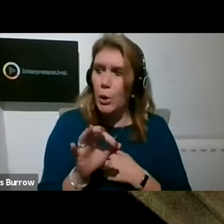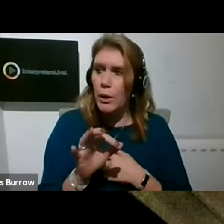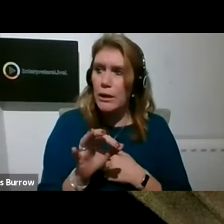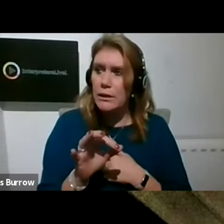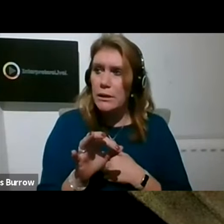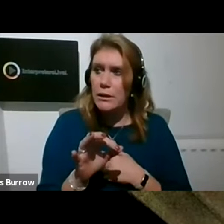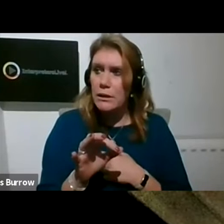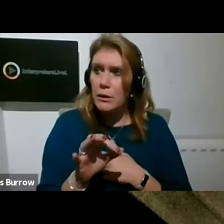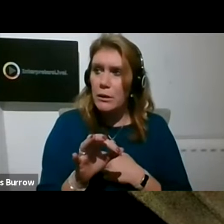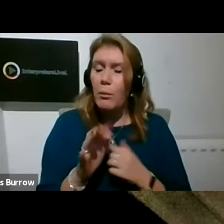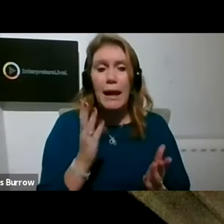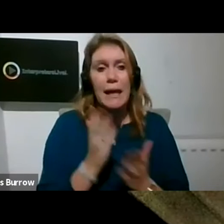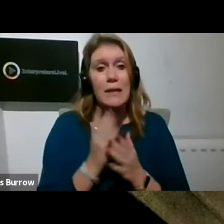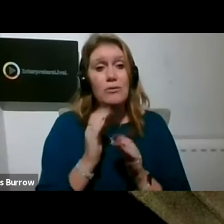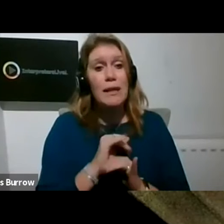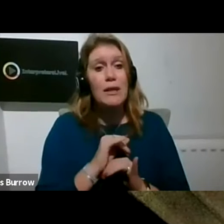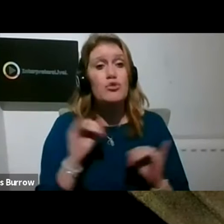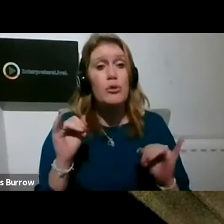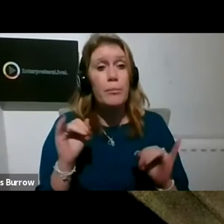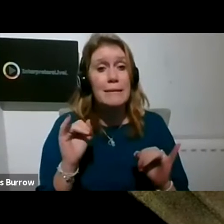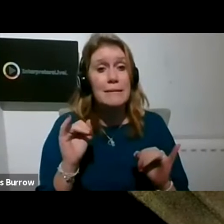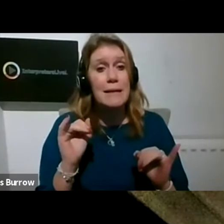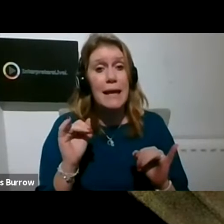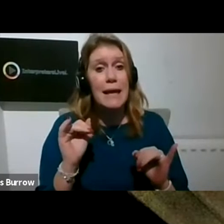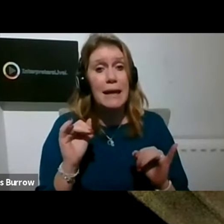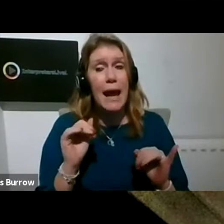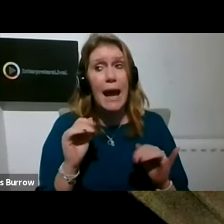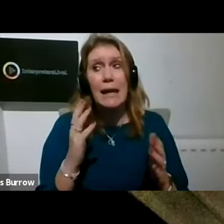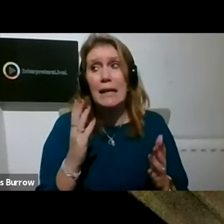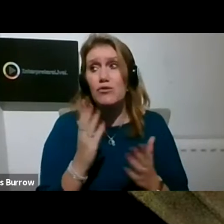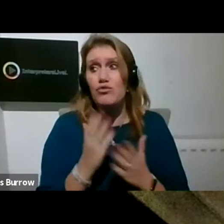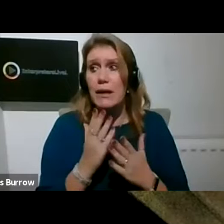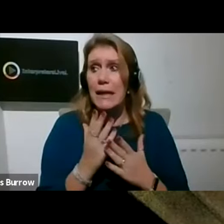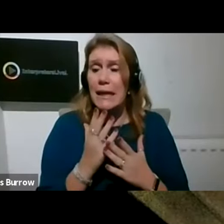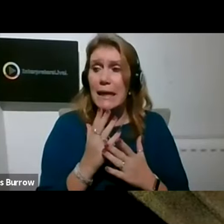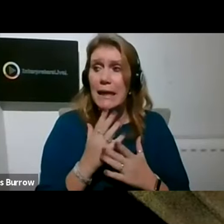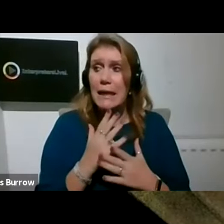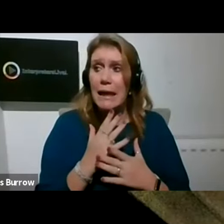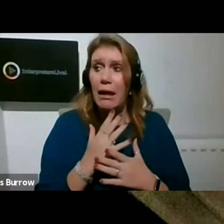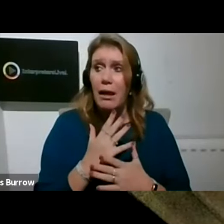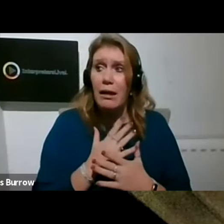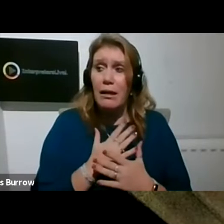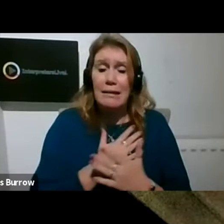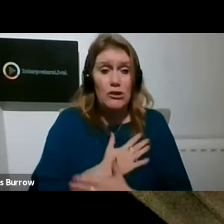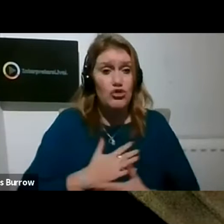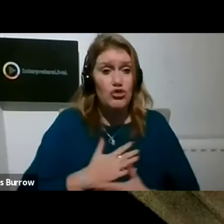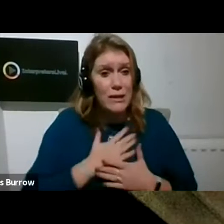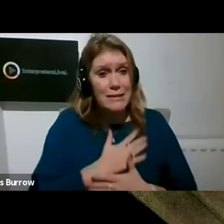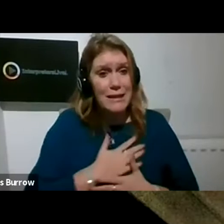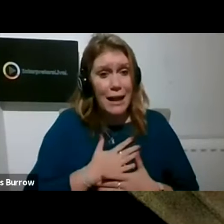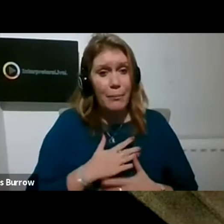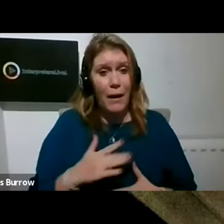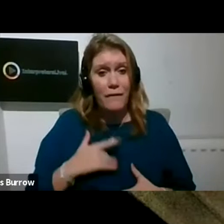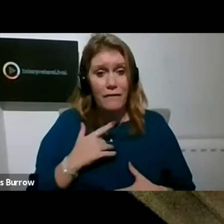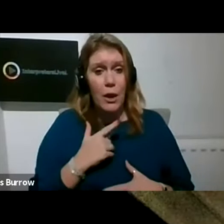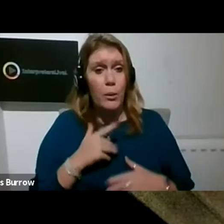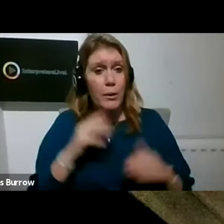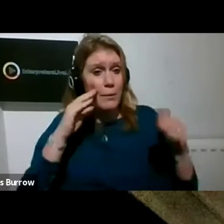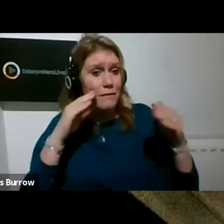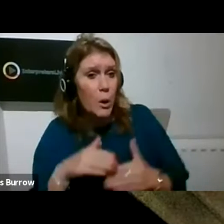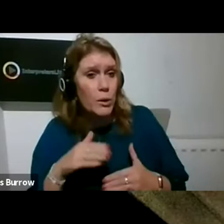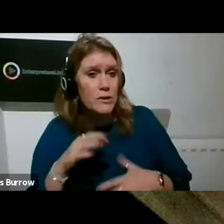very traumatic. It is very distressing, but it also might have been a bit focused on in disability, which is benefits and